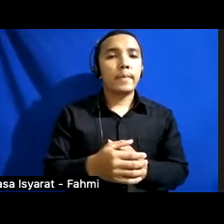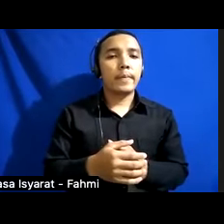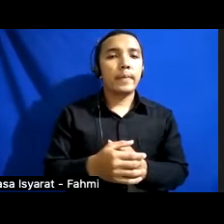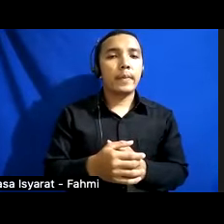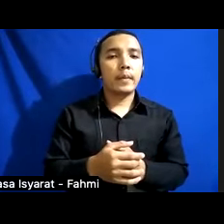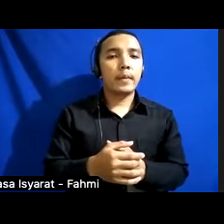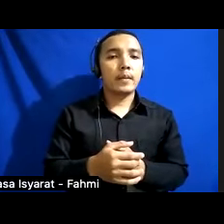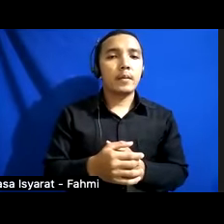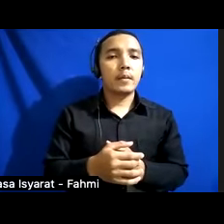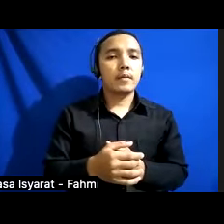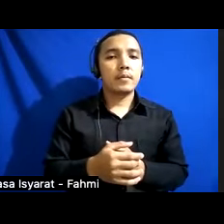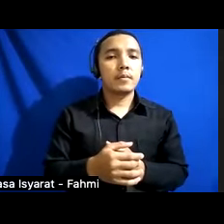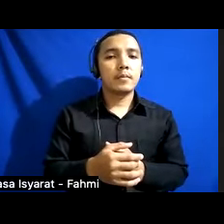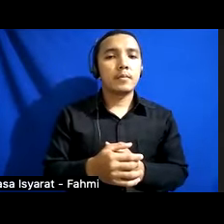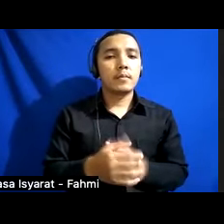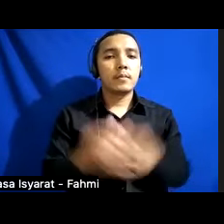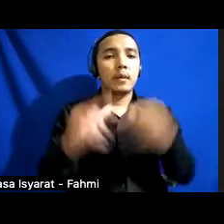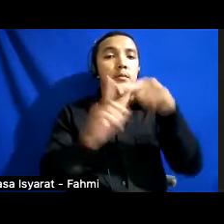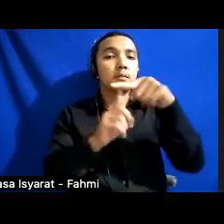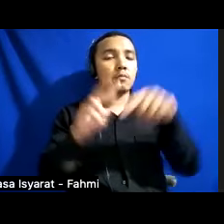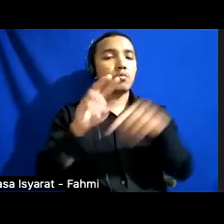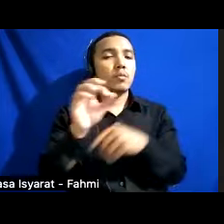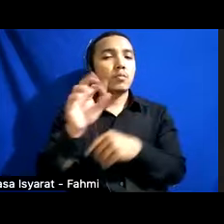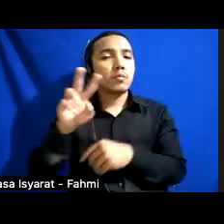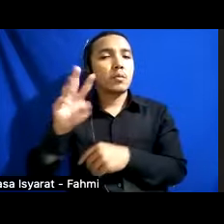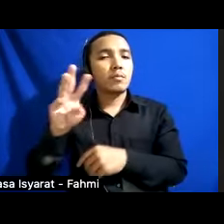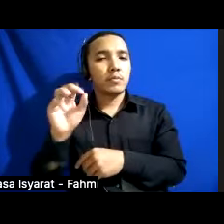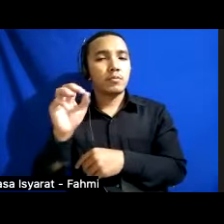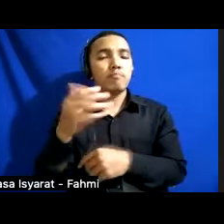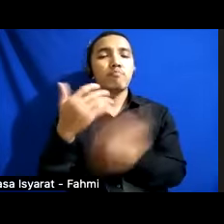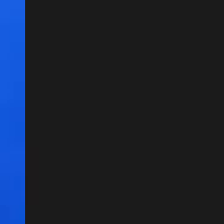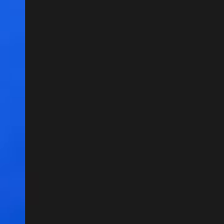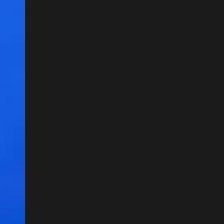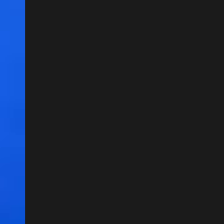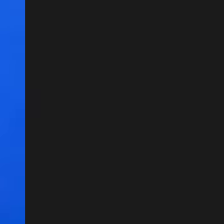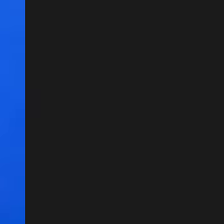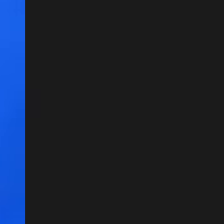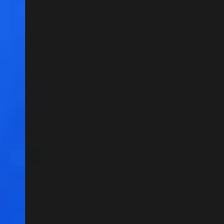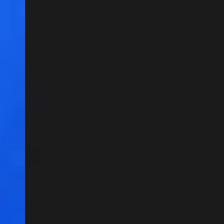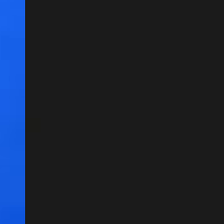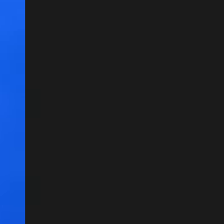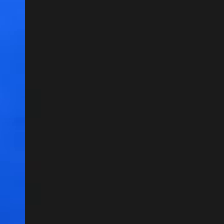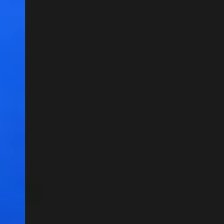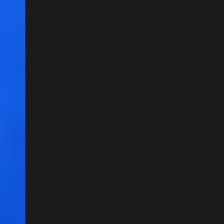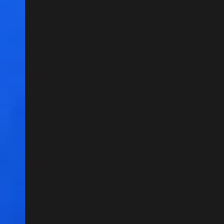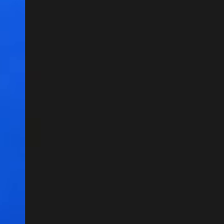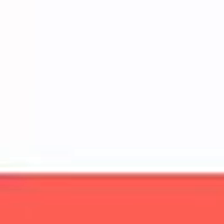agile, creative, and prosperous. That is all, and thank you. May peace be upon you all.